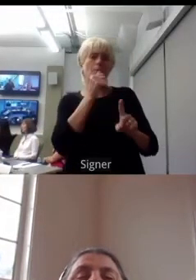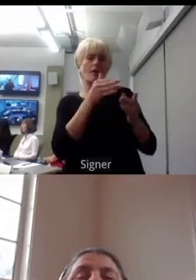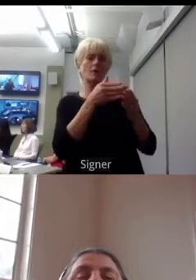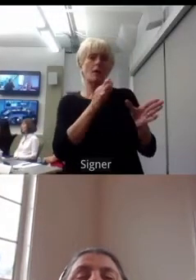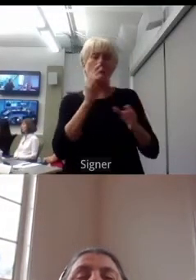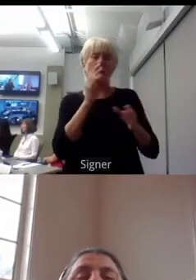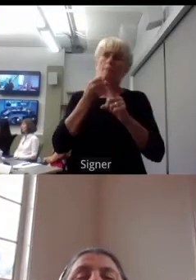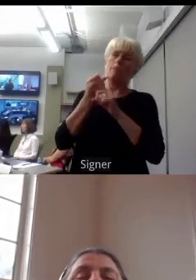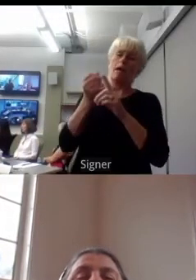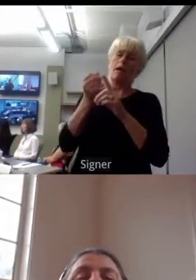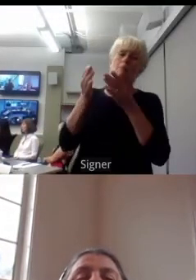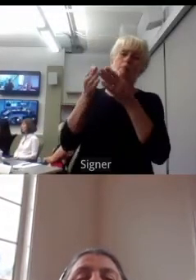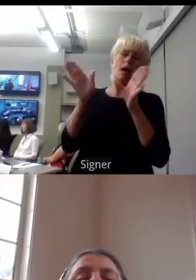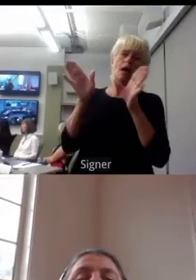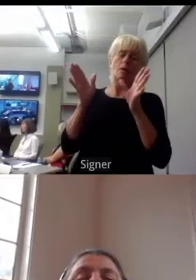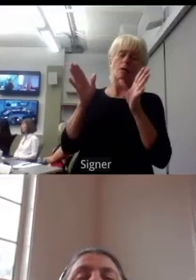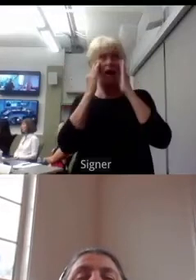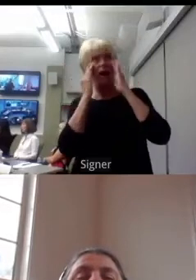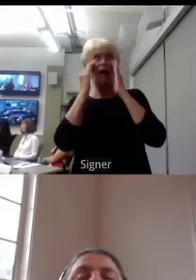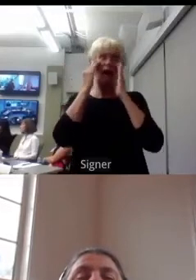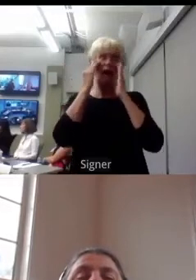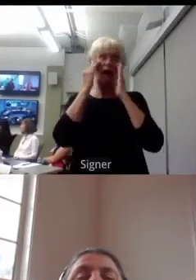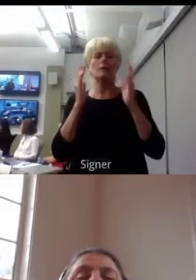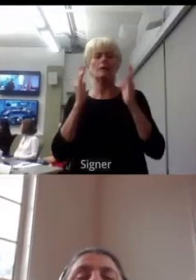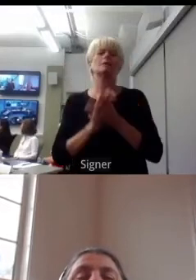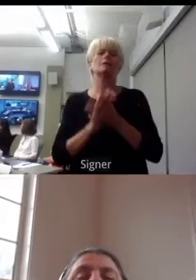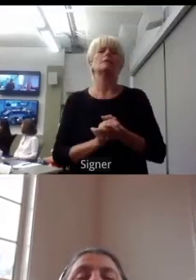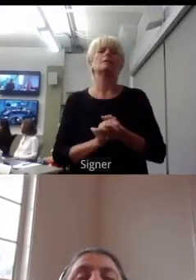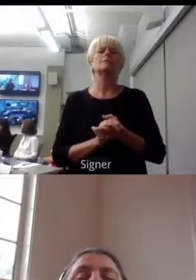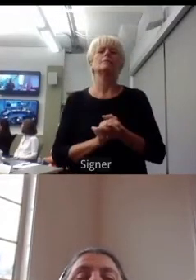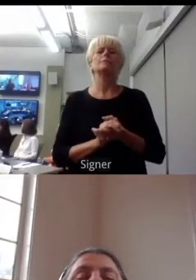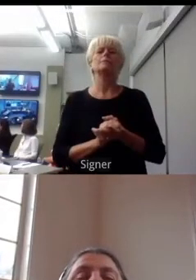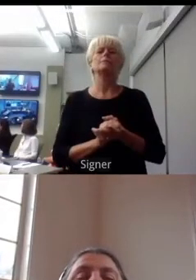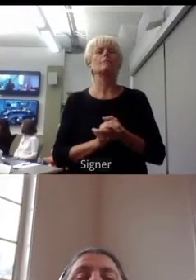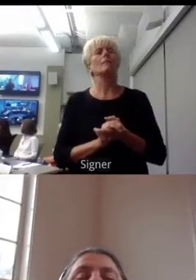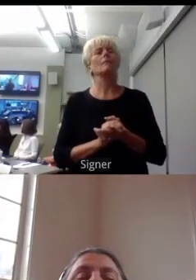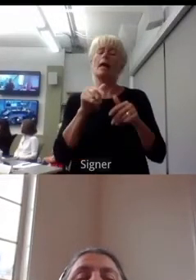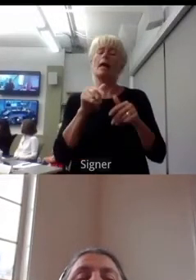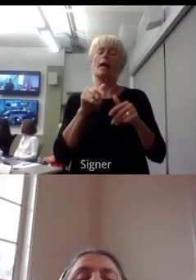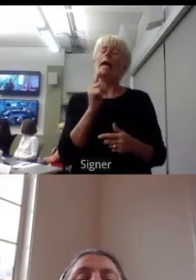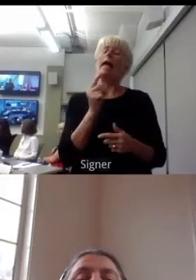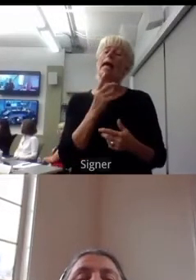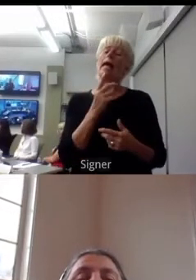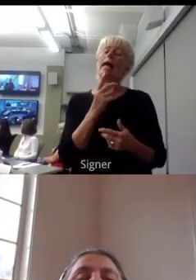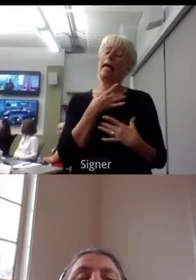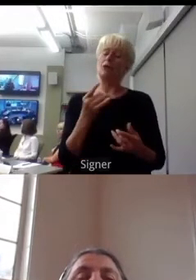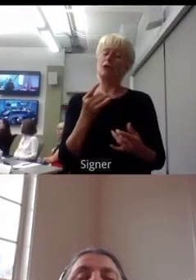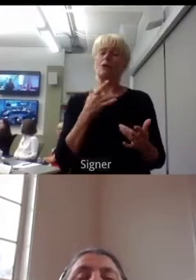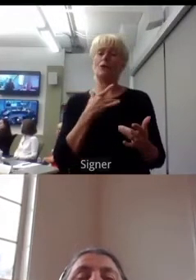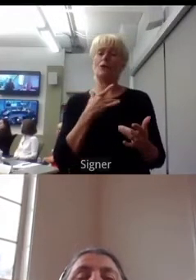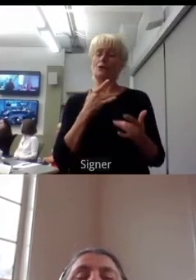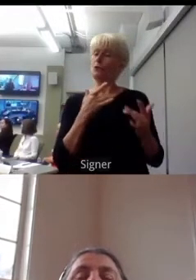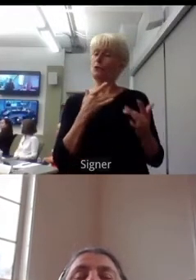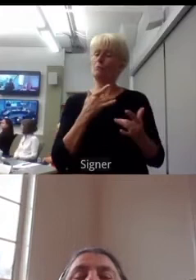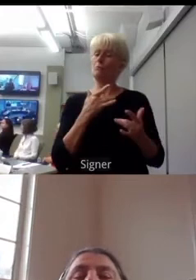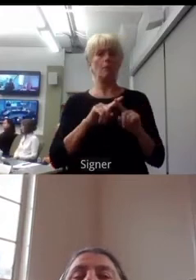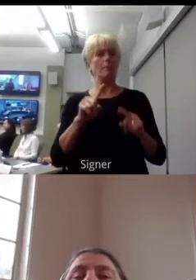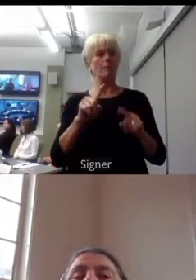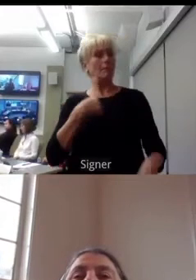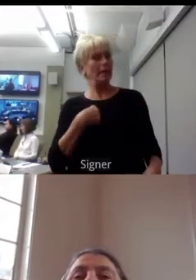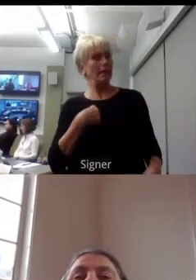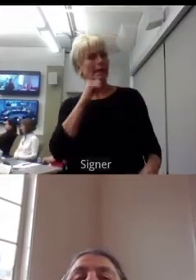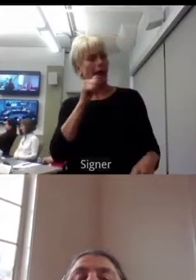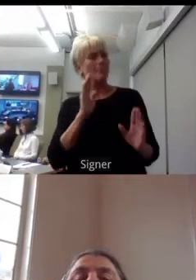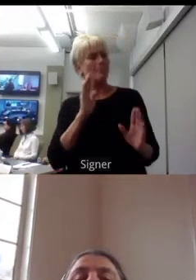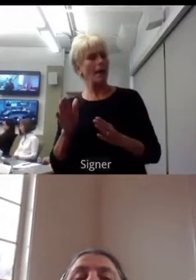standards. And there was an interesting concern that I wasn't really prepared for from other politicians that